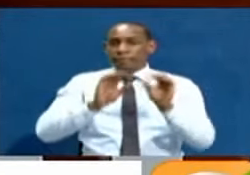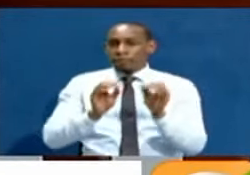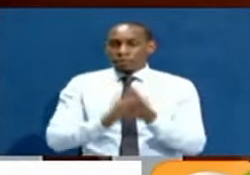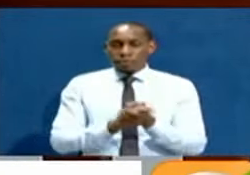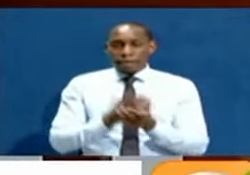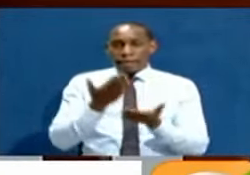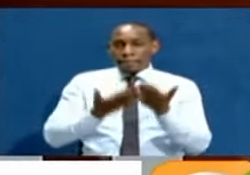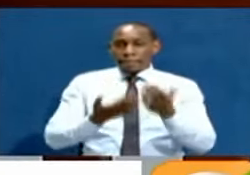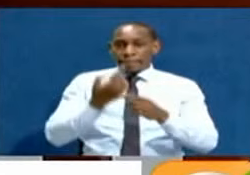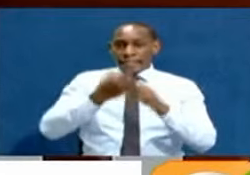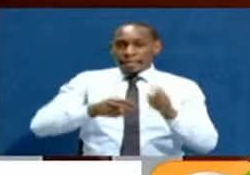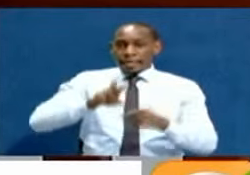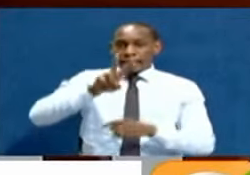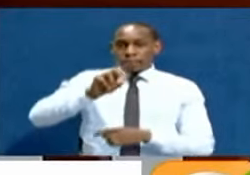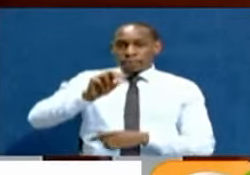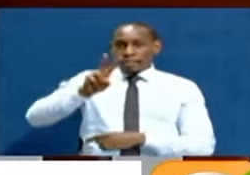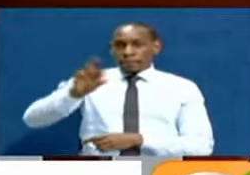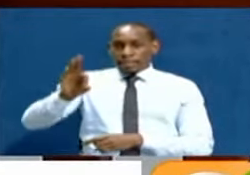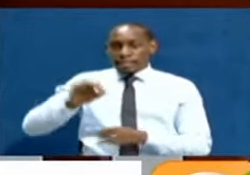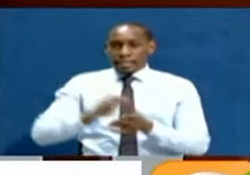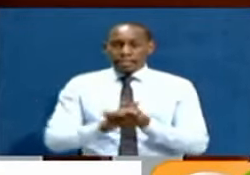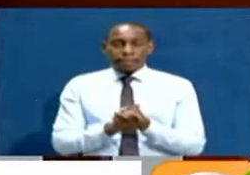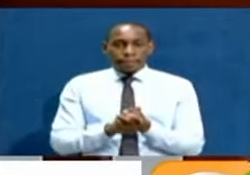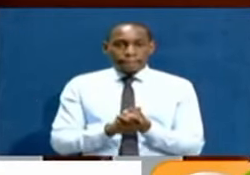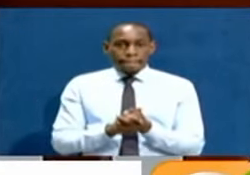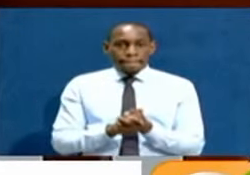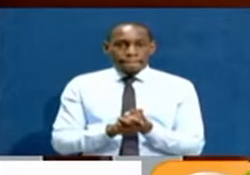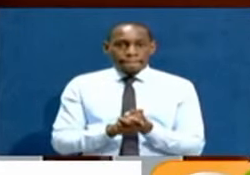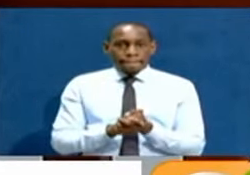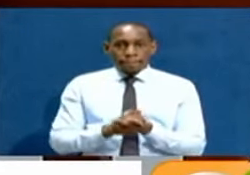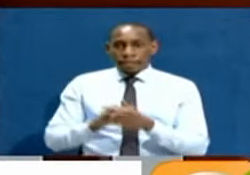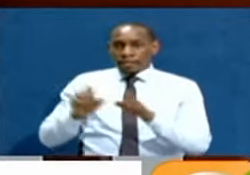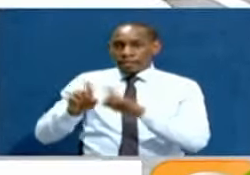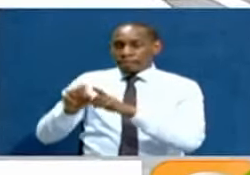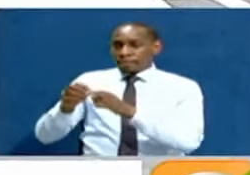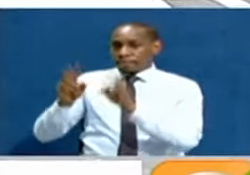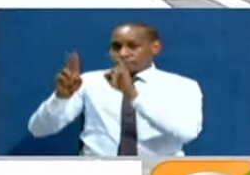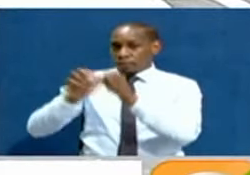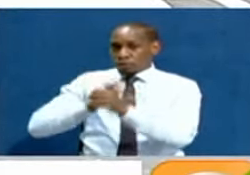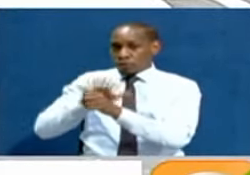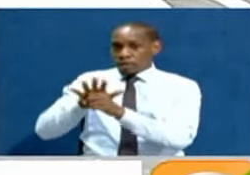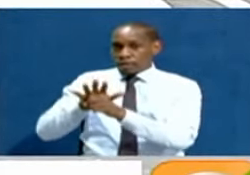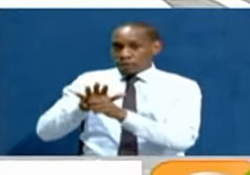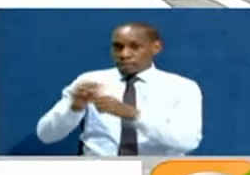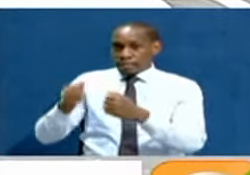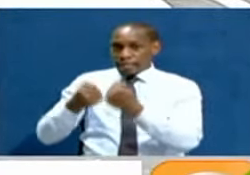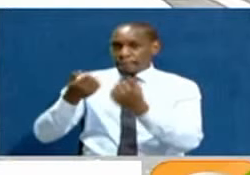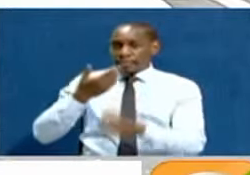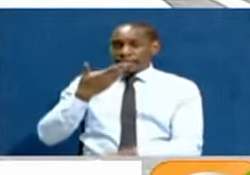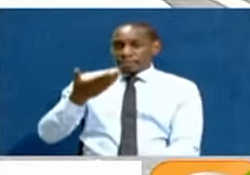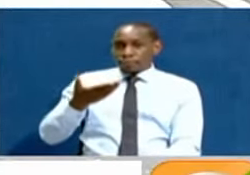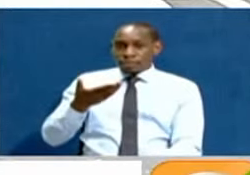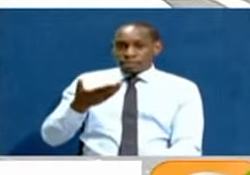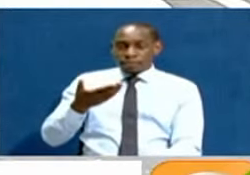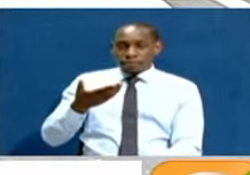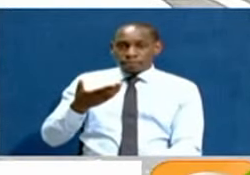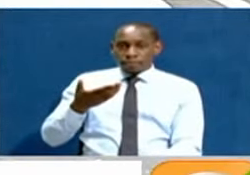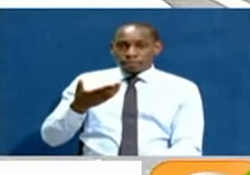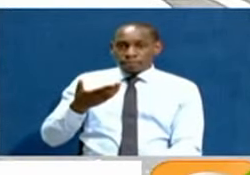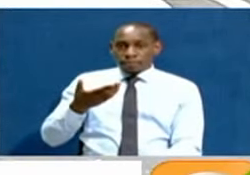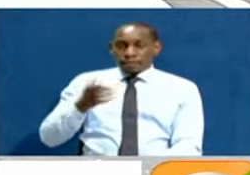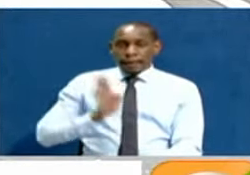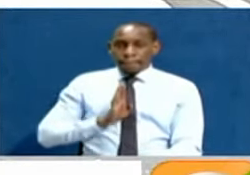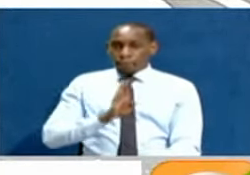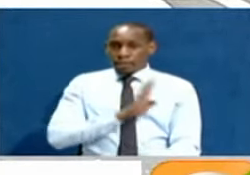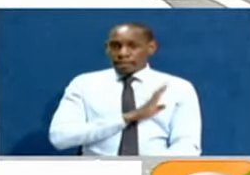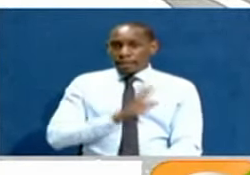2023 for us, I think, when we could start to see a growth. Yeah. You're also on the COVID emergency response on the